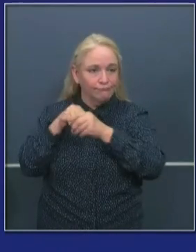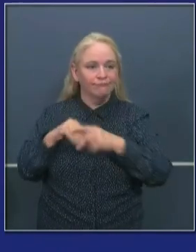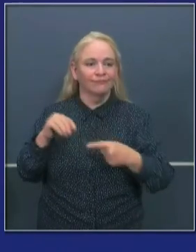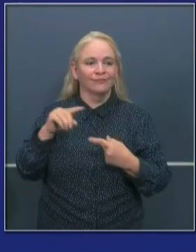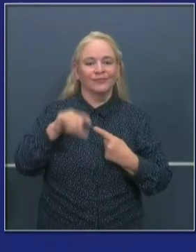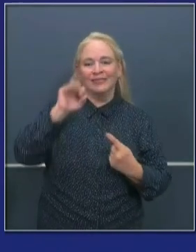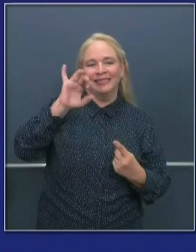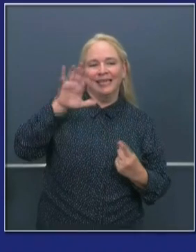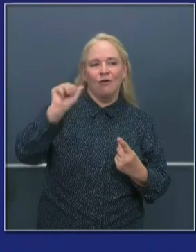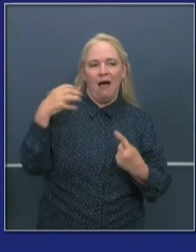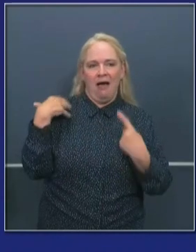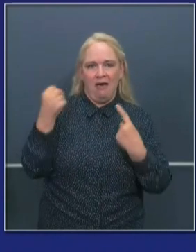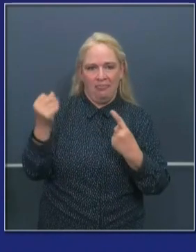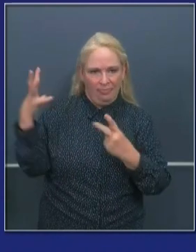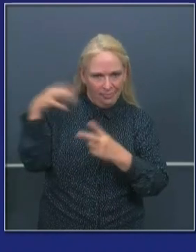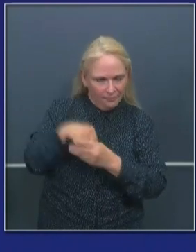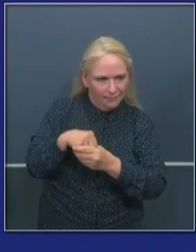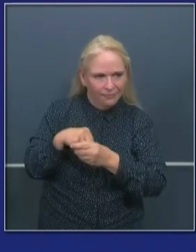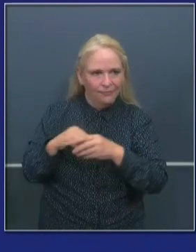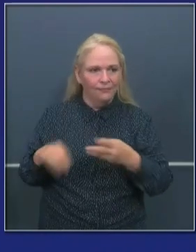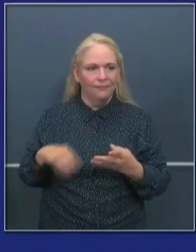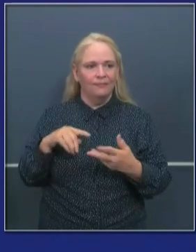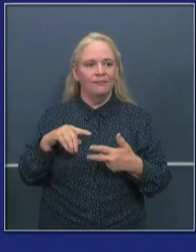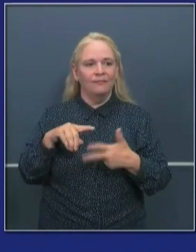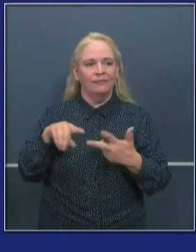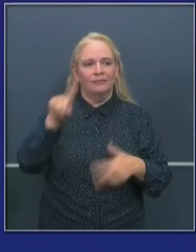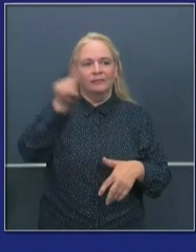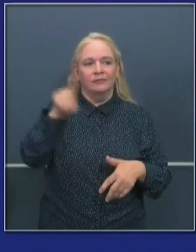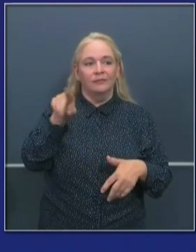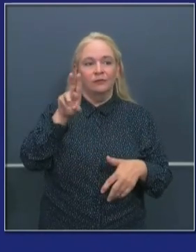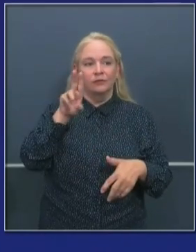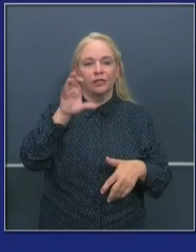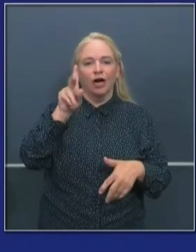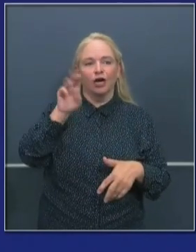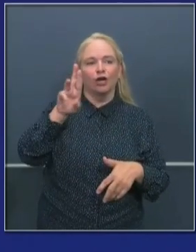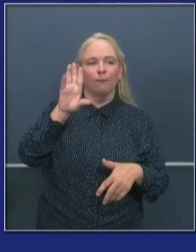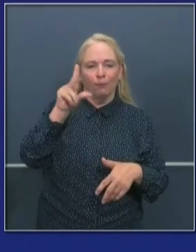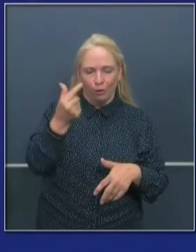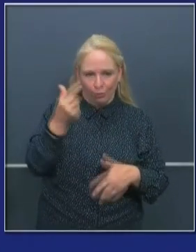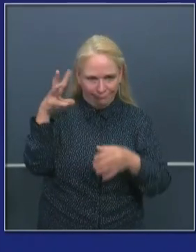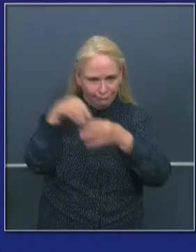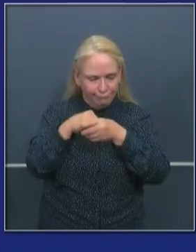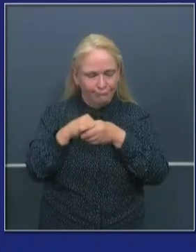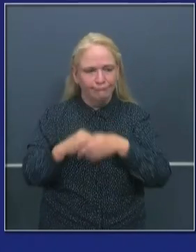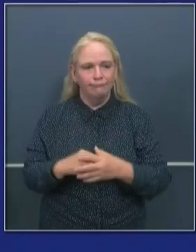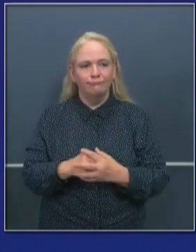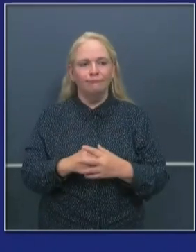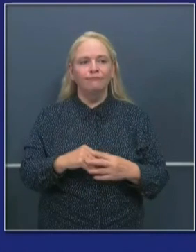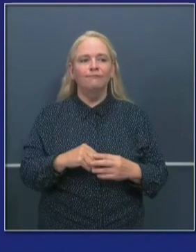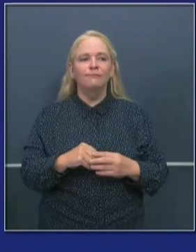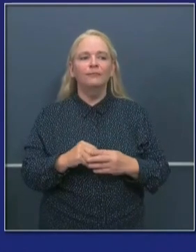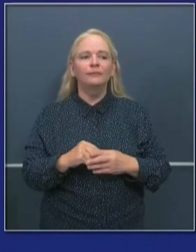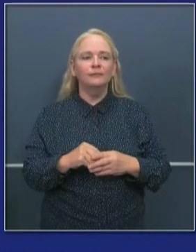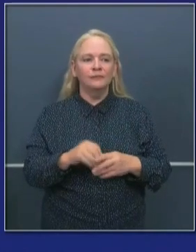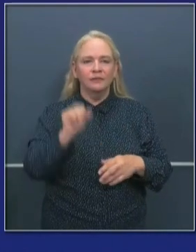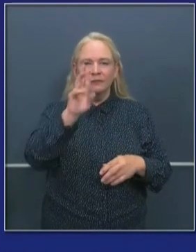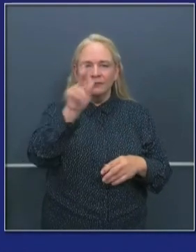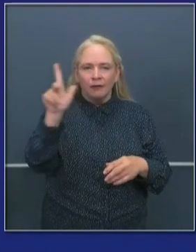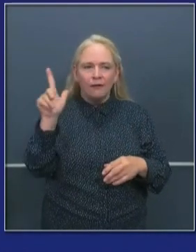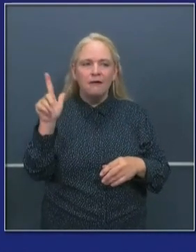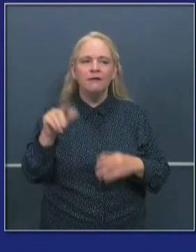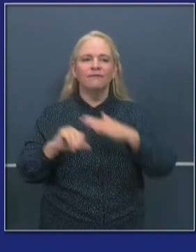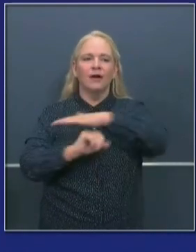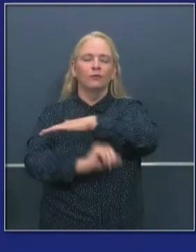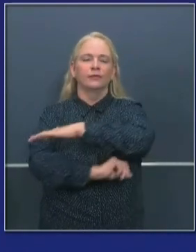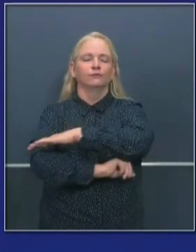Foundation, the Chan Zuckerberg Foundation, to Jeff Skoll and his foundation, to Rick Caruso as an